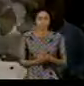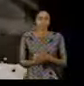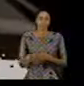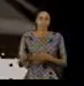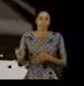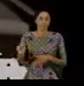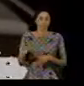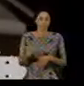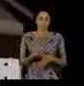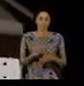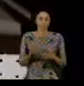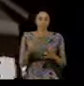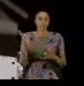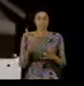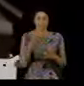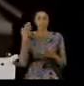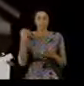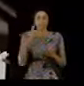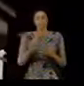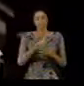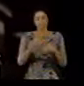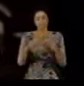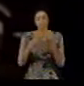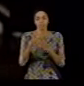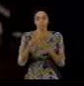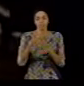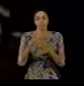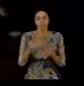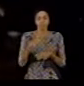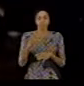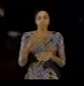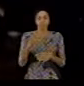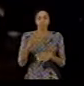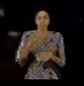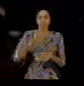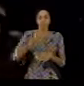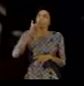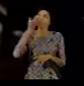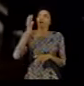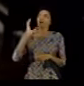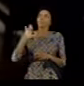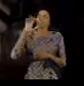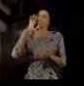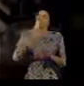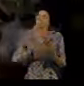Were the whole earth echoing his imminence,